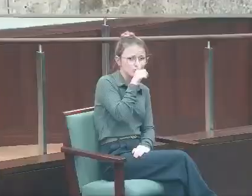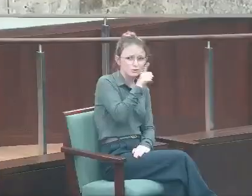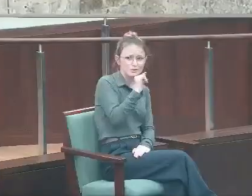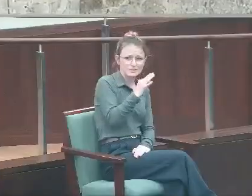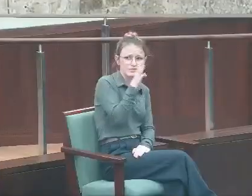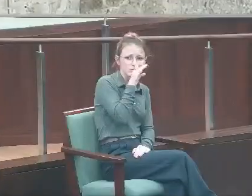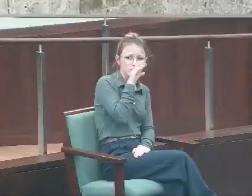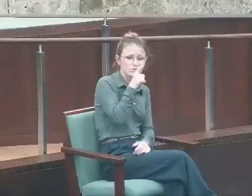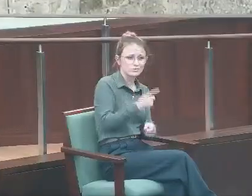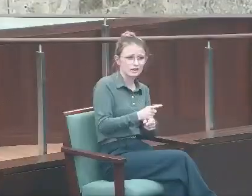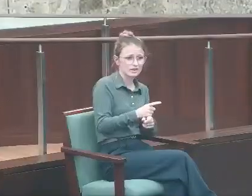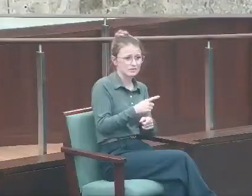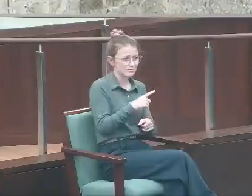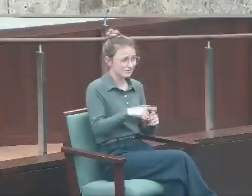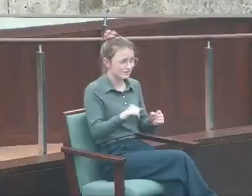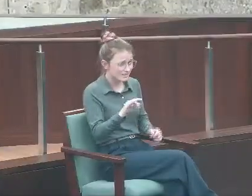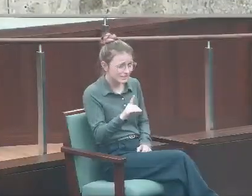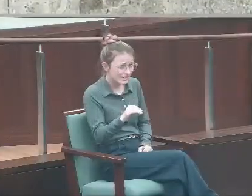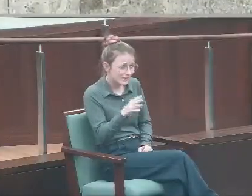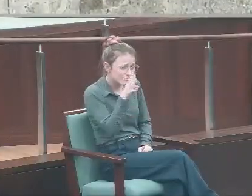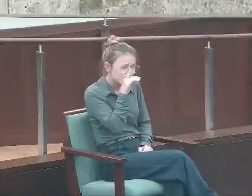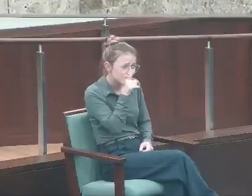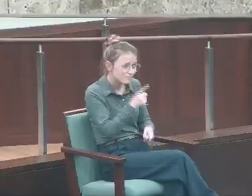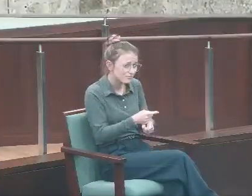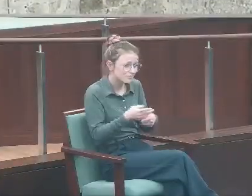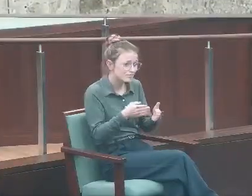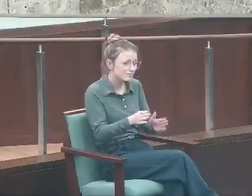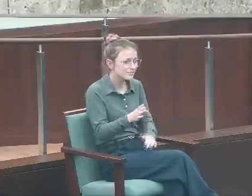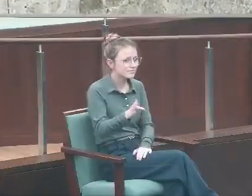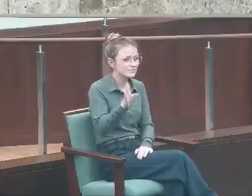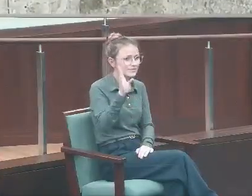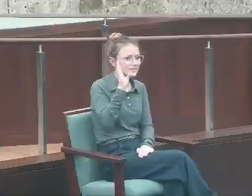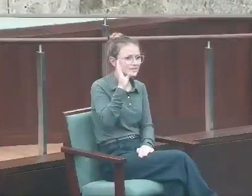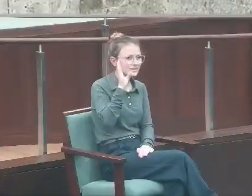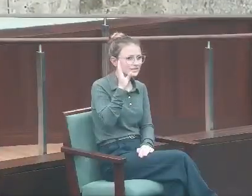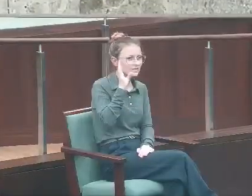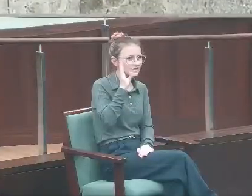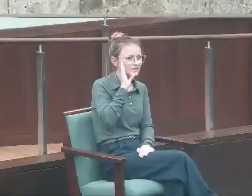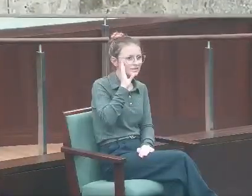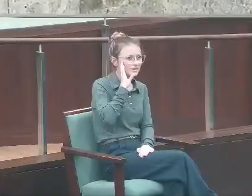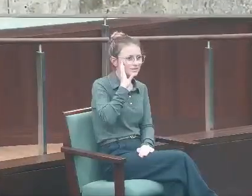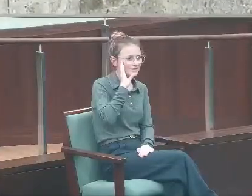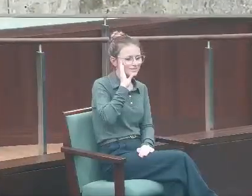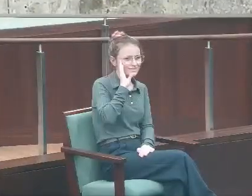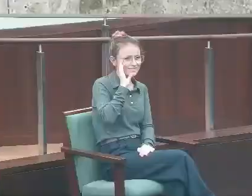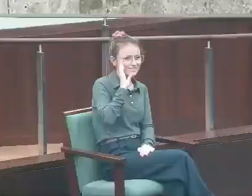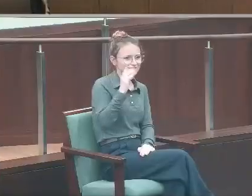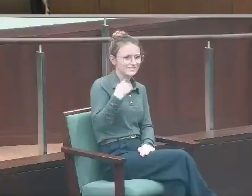Was that okay? My name is Budoff. I get called Budoff all the time, so